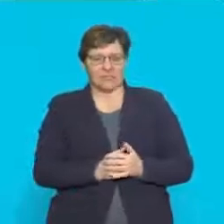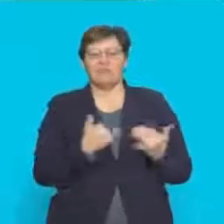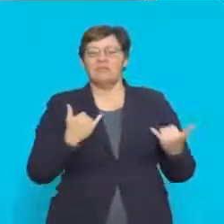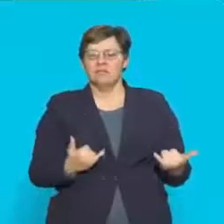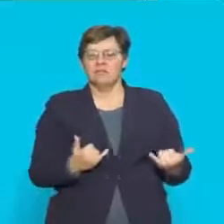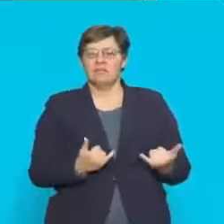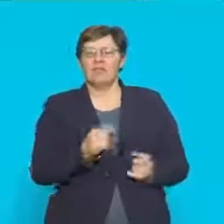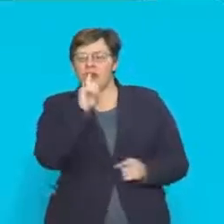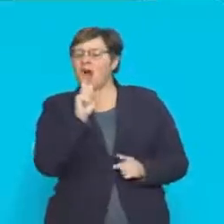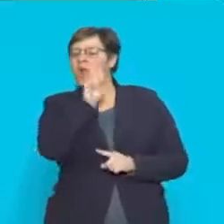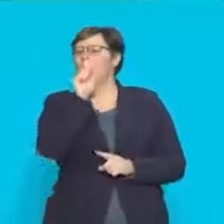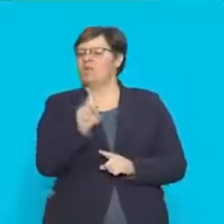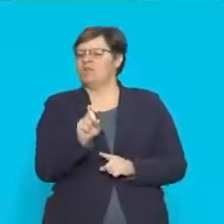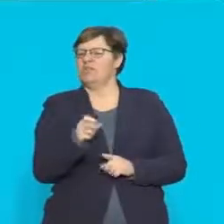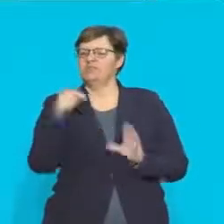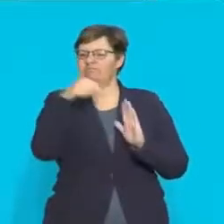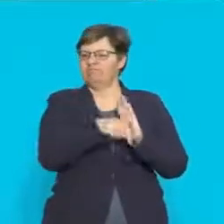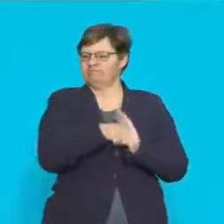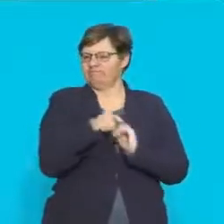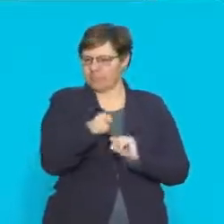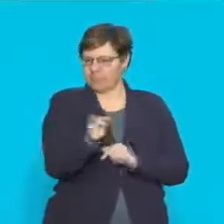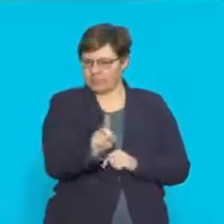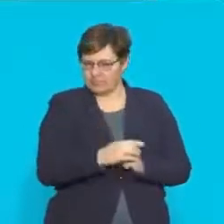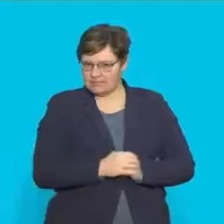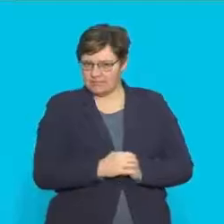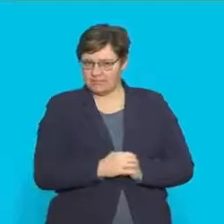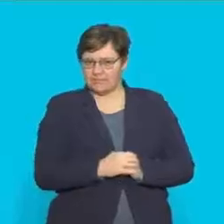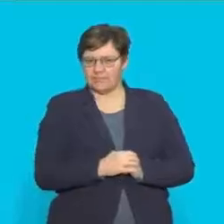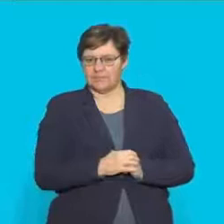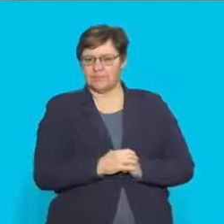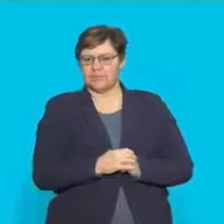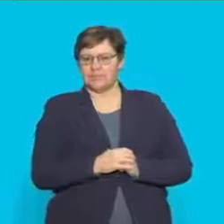leading questions for this concept that we are going to do.